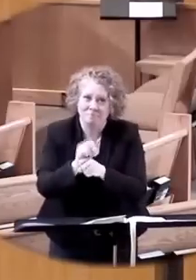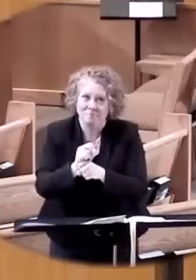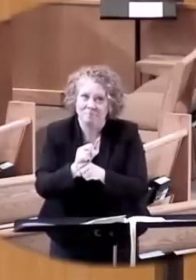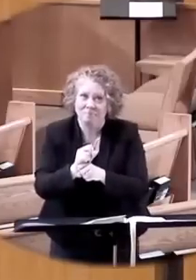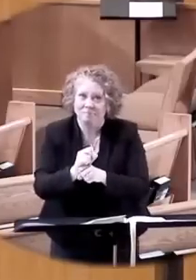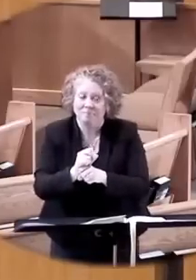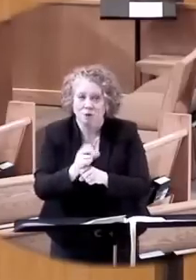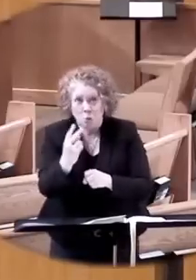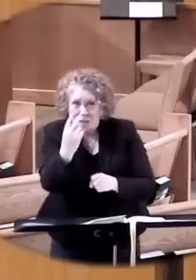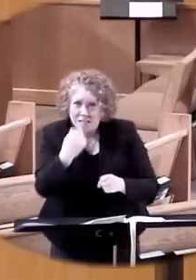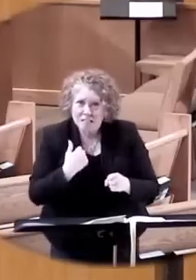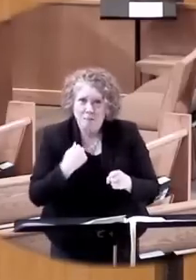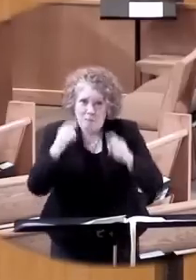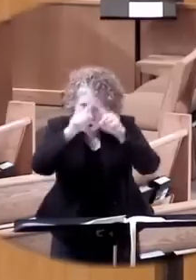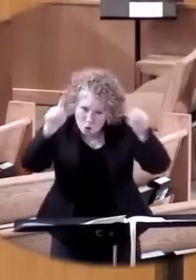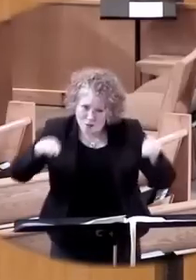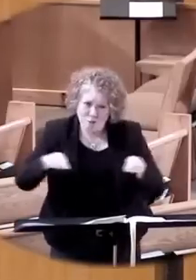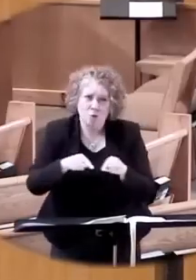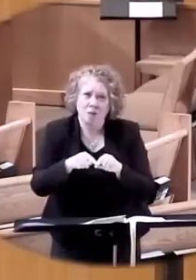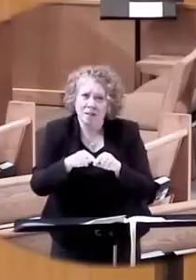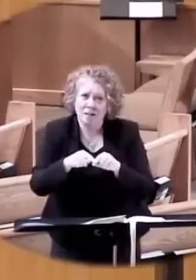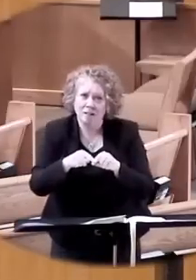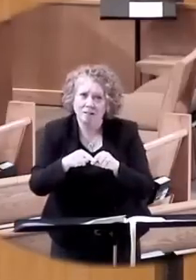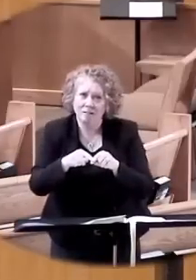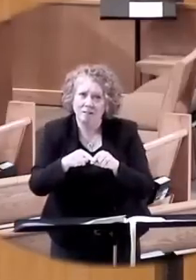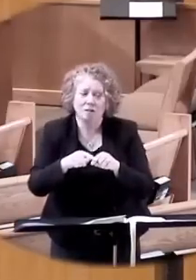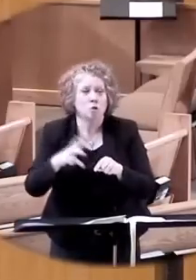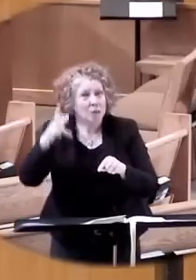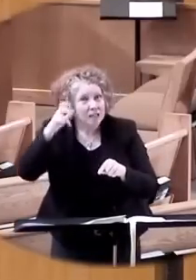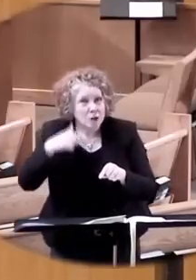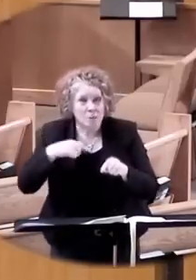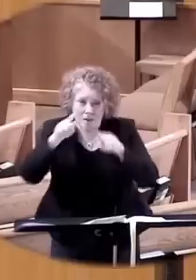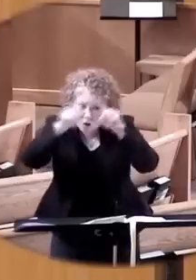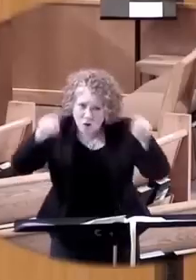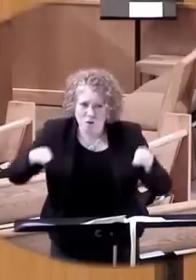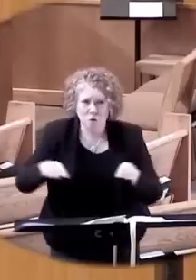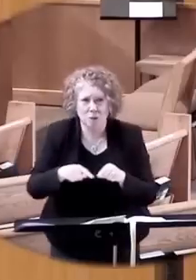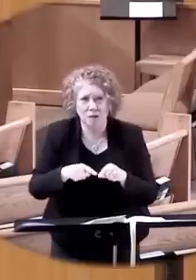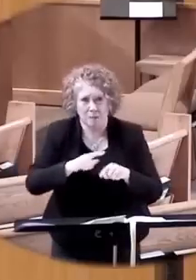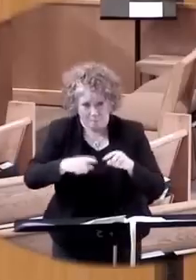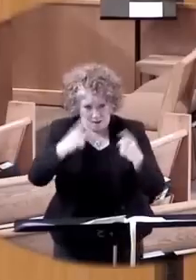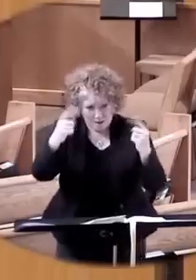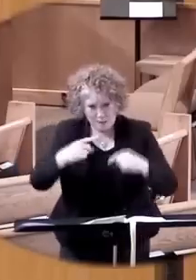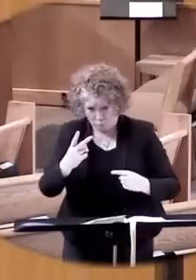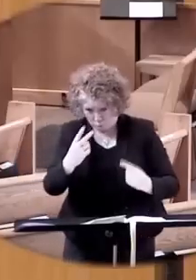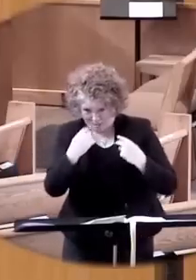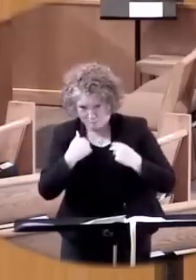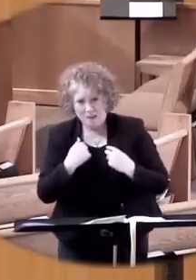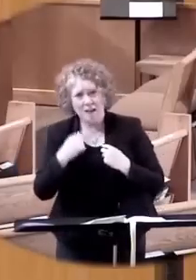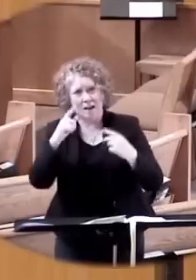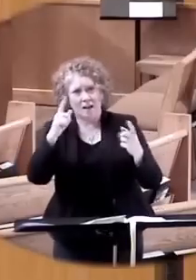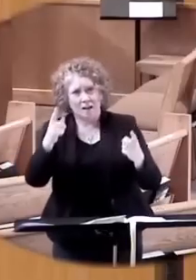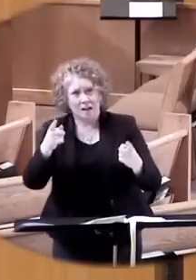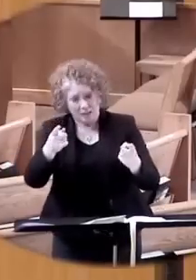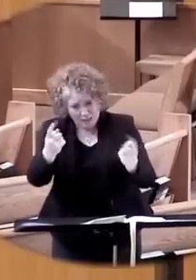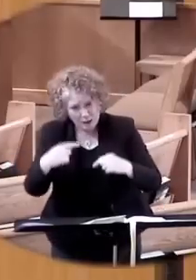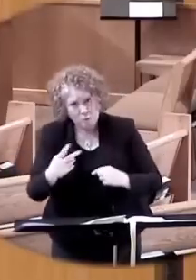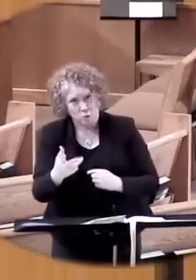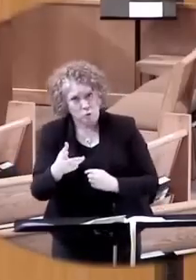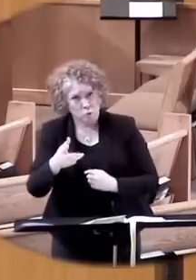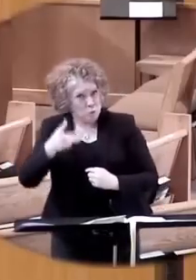through a screen, but you did not come to see me or to see any others. You've come to see